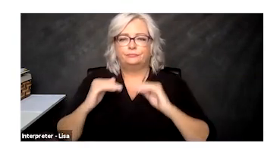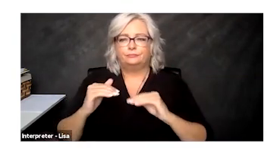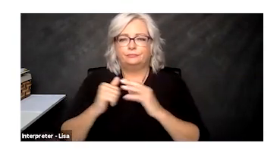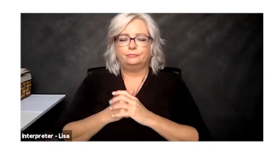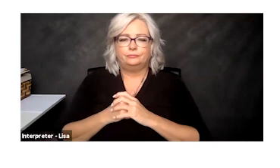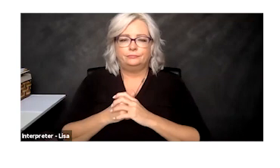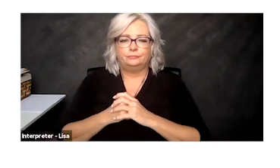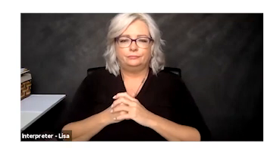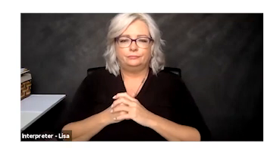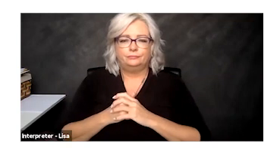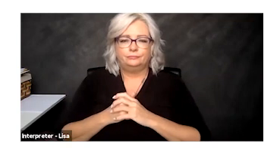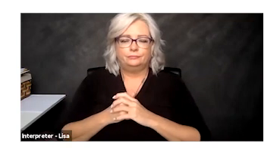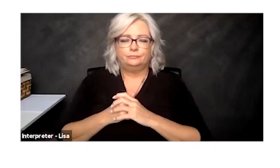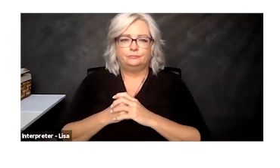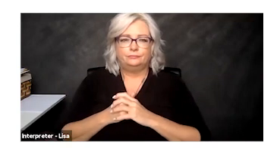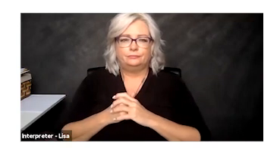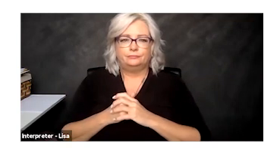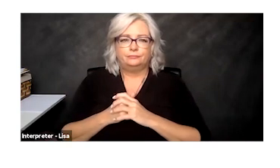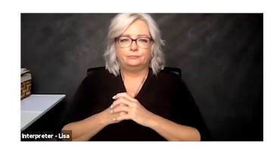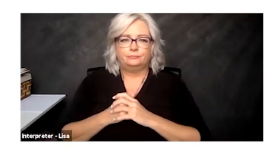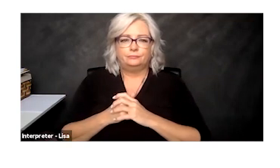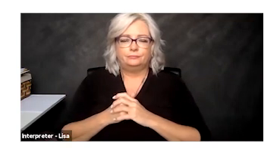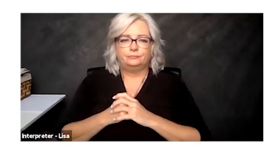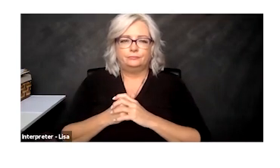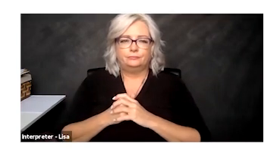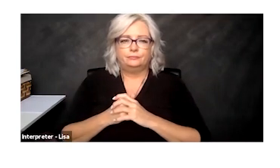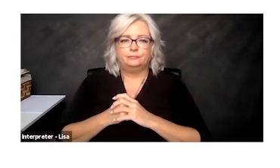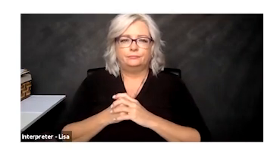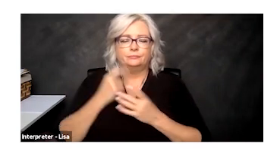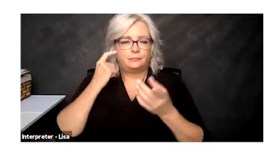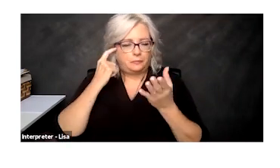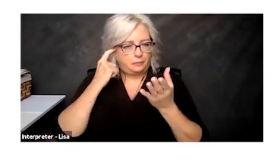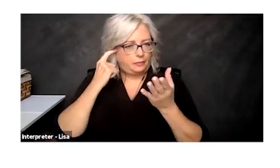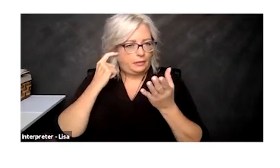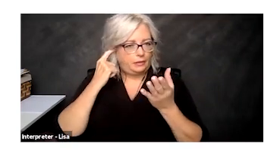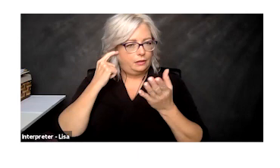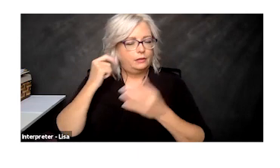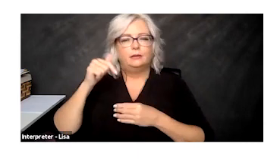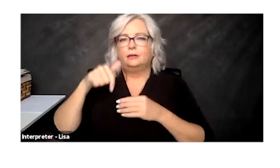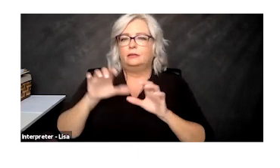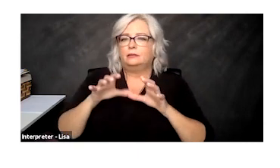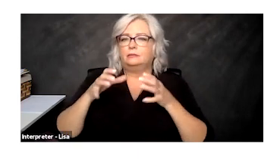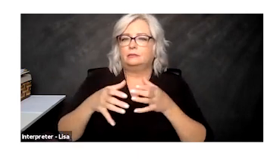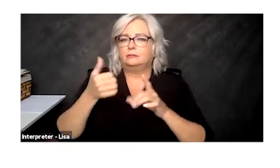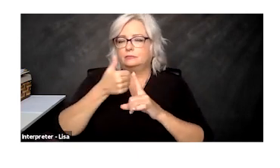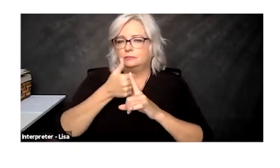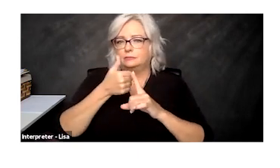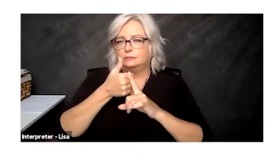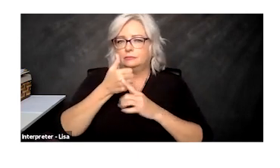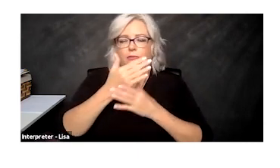Truman. Okay, so this class is part one